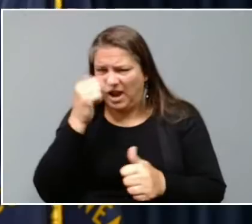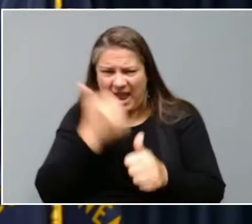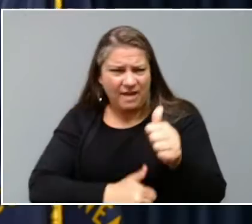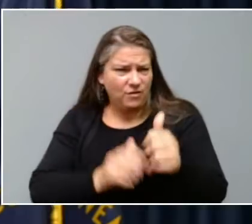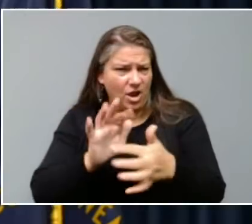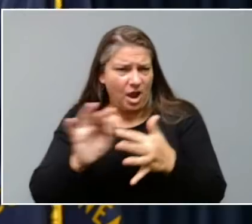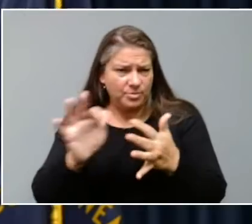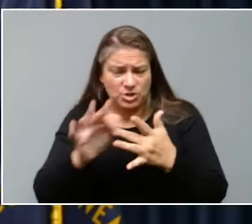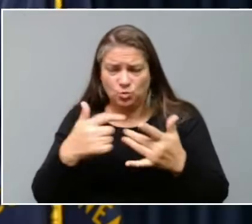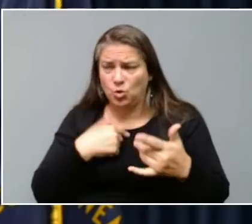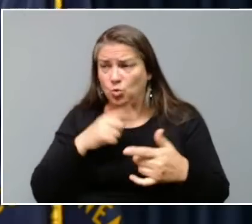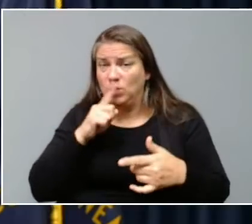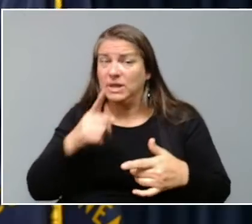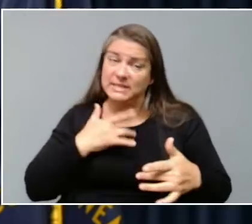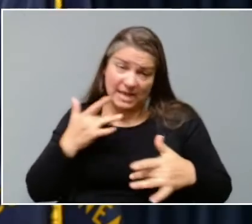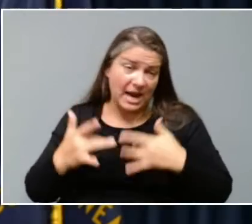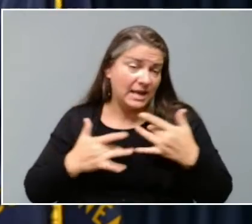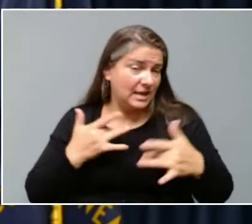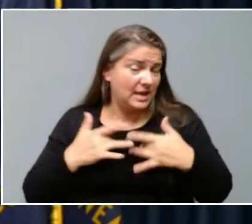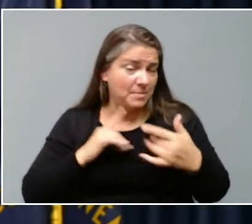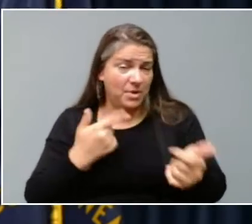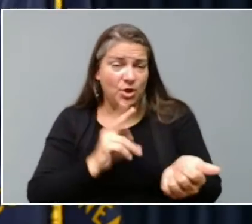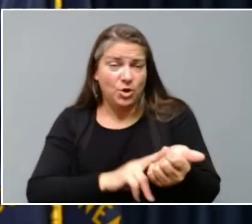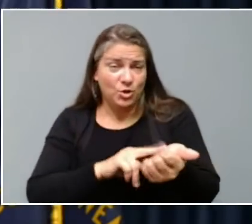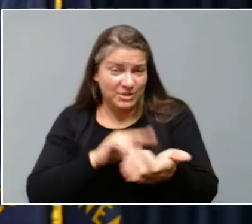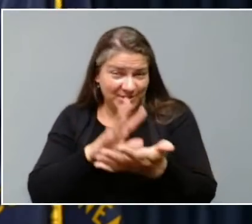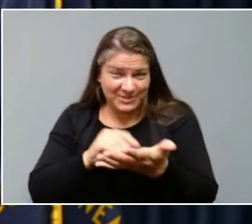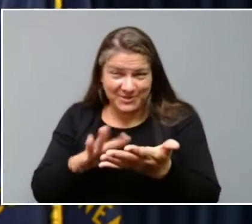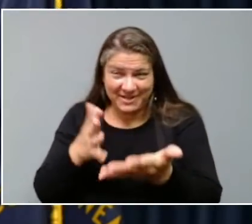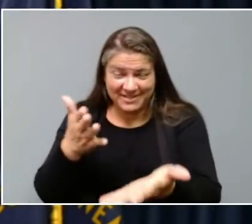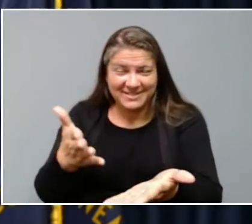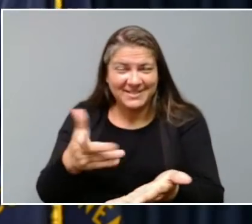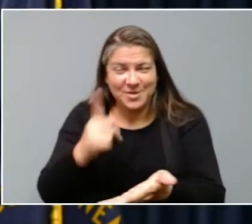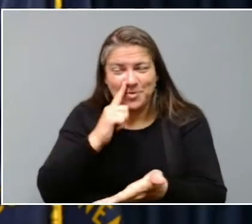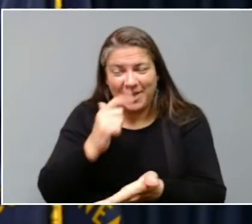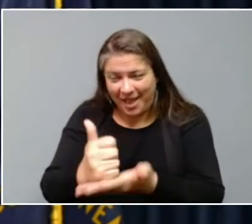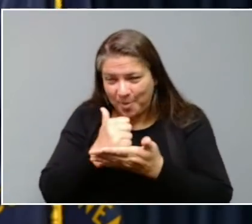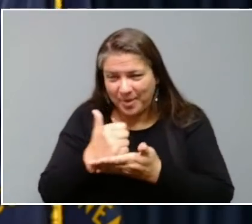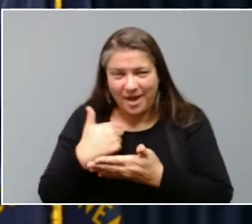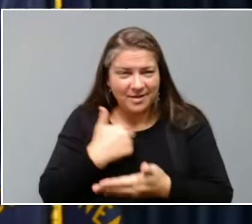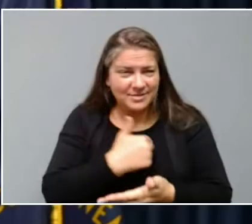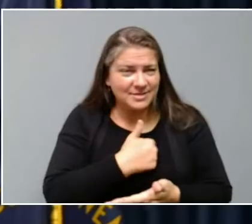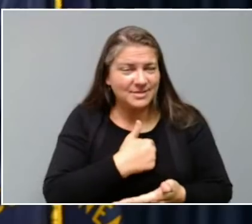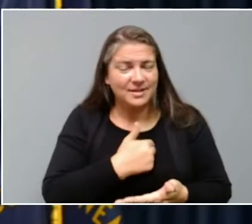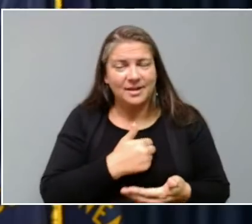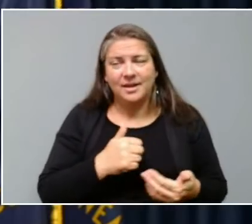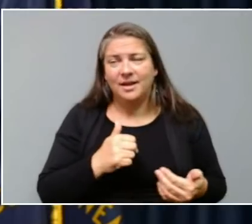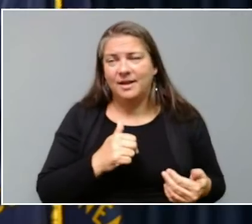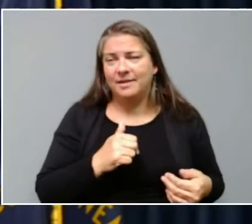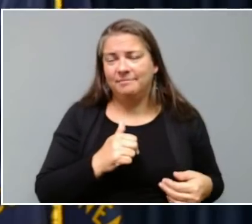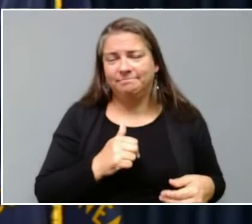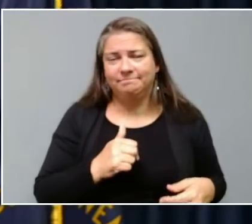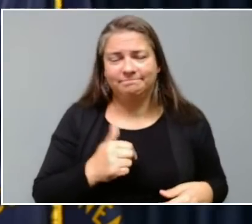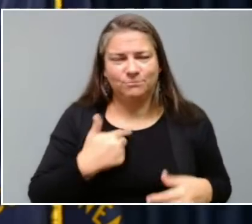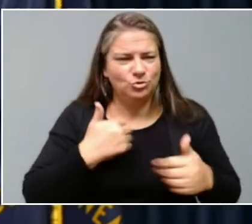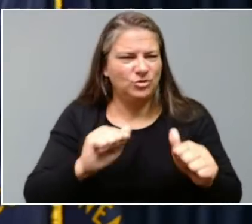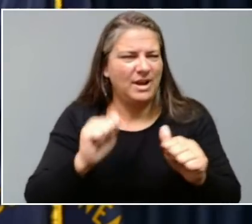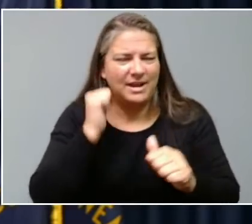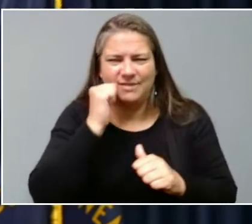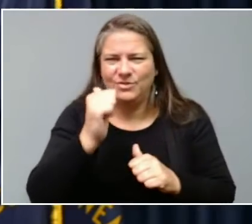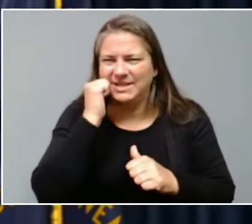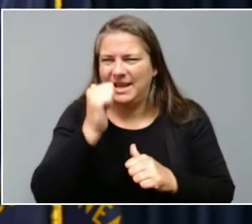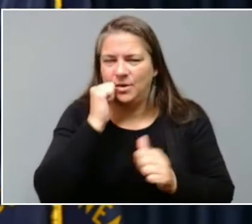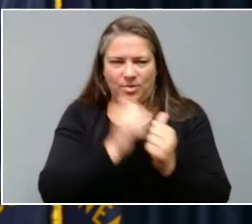really excited about our nursing students and how much help they're going to be able to make. And we're trying every single day with that